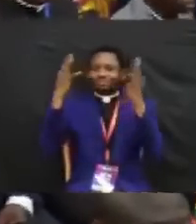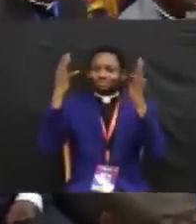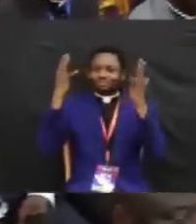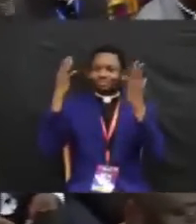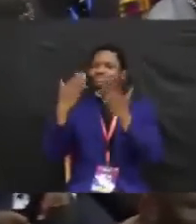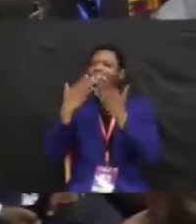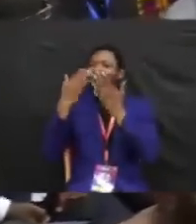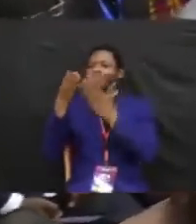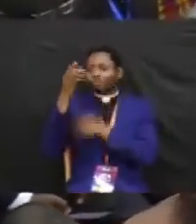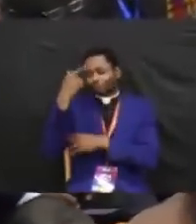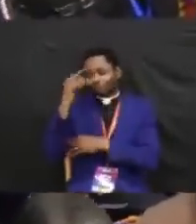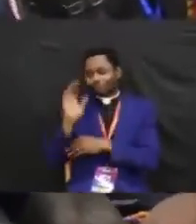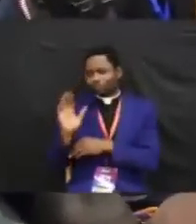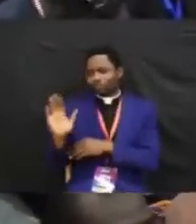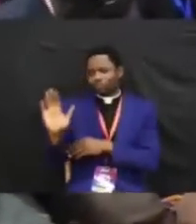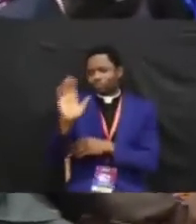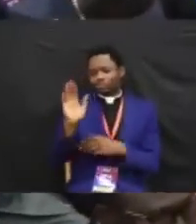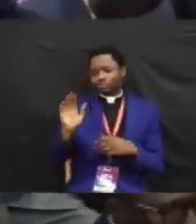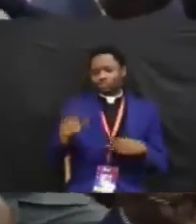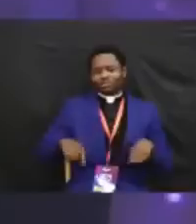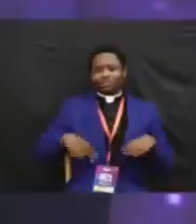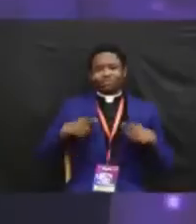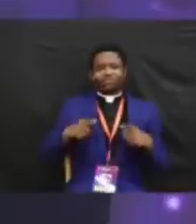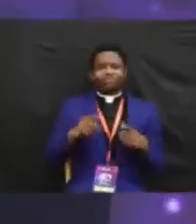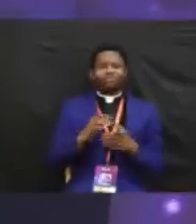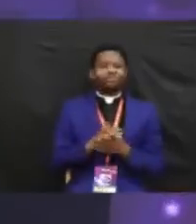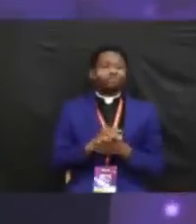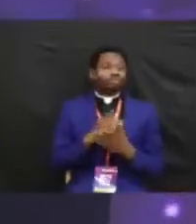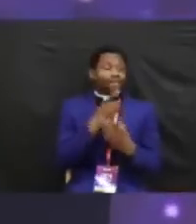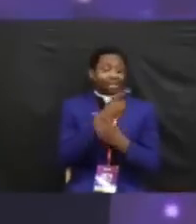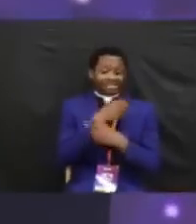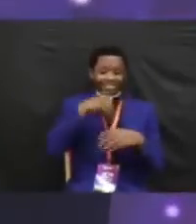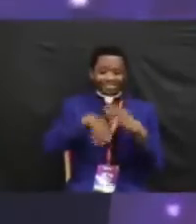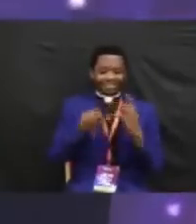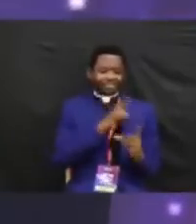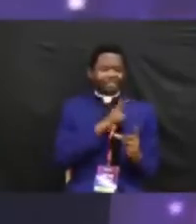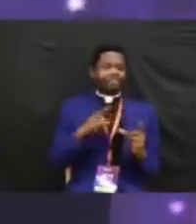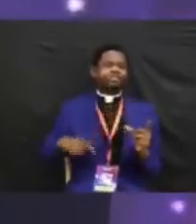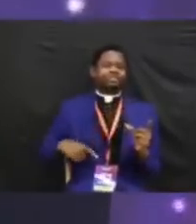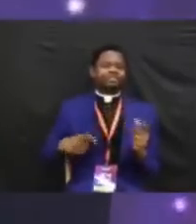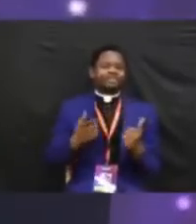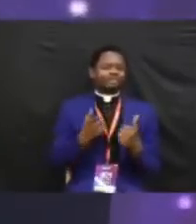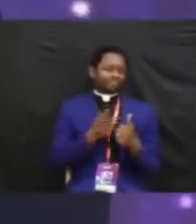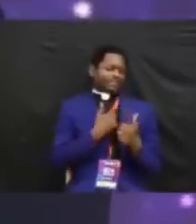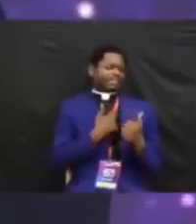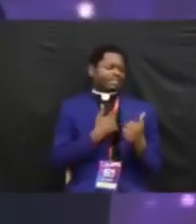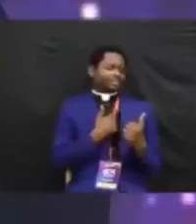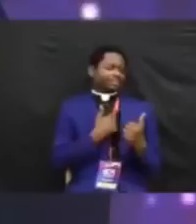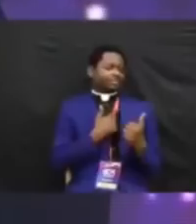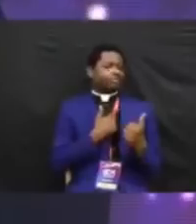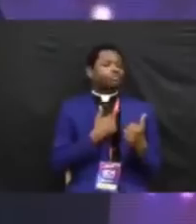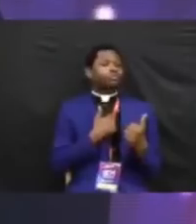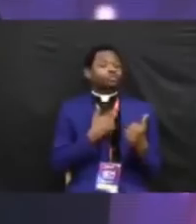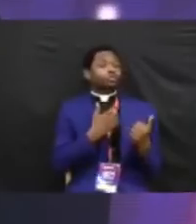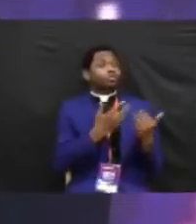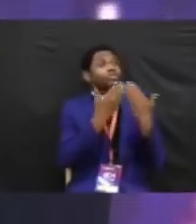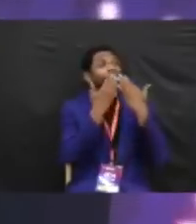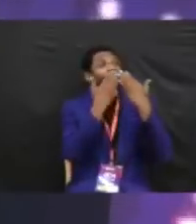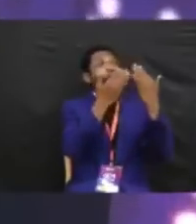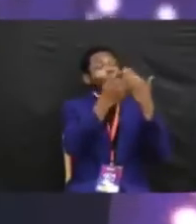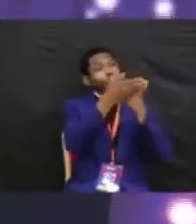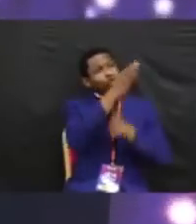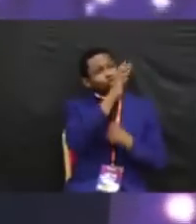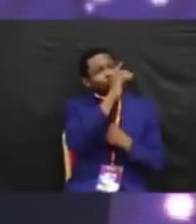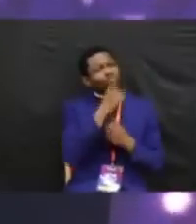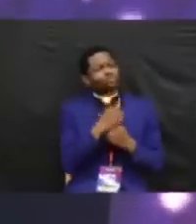lives. Dearly beloved in the Lord, I first want to express my profound appreciation to God